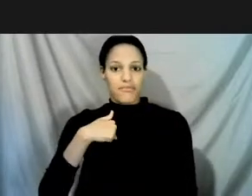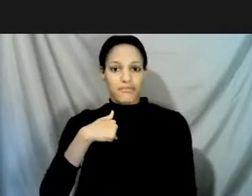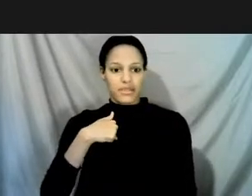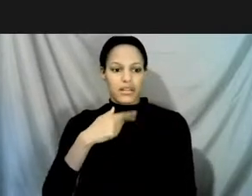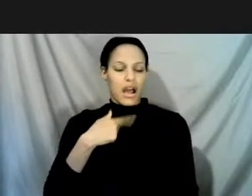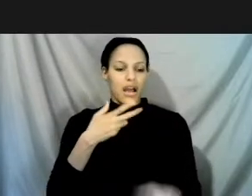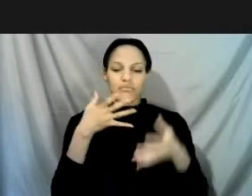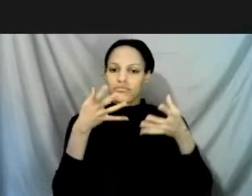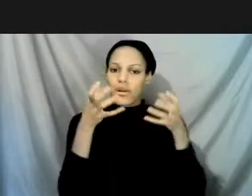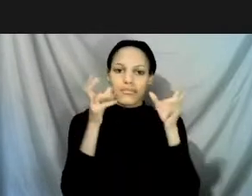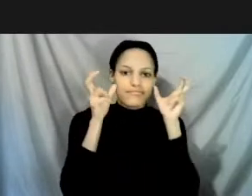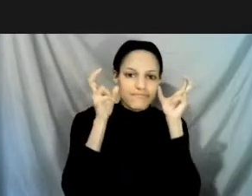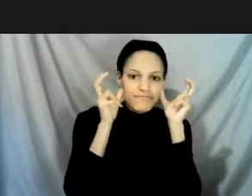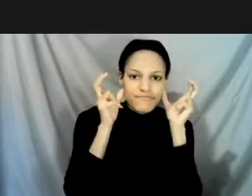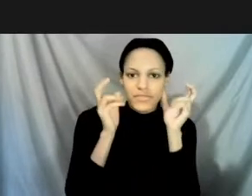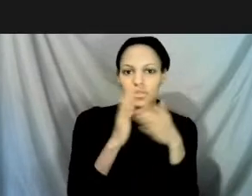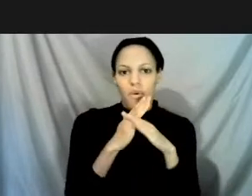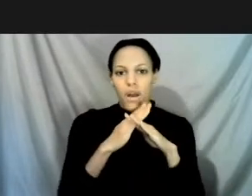talk to you all.